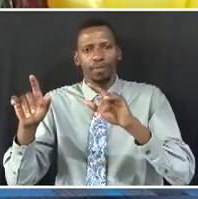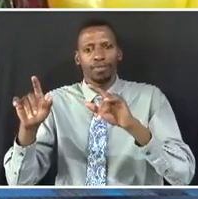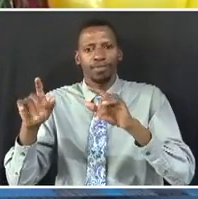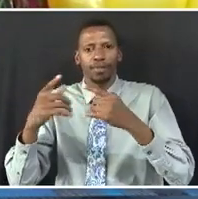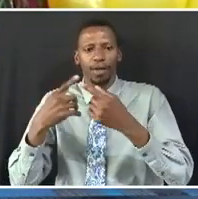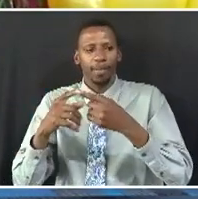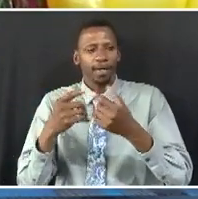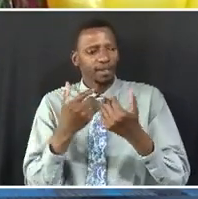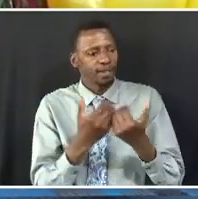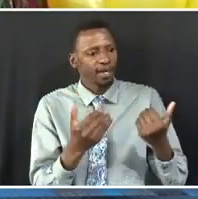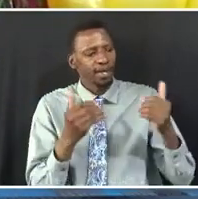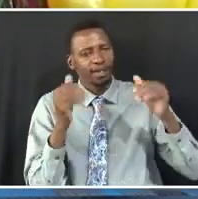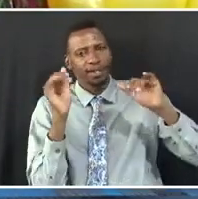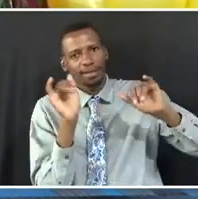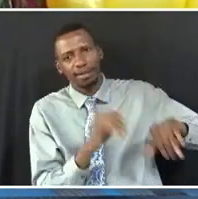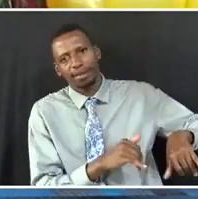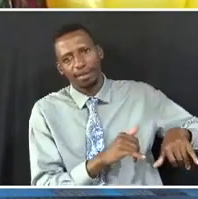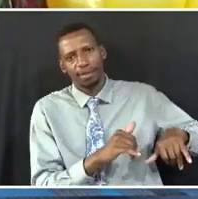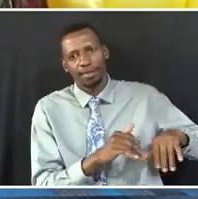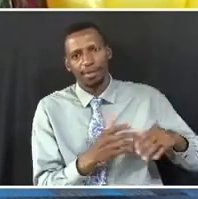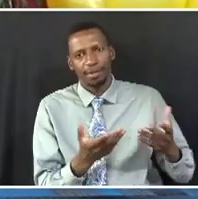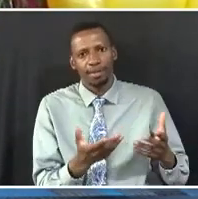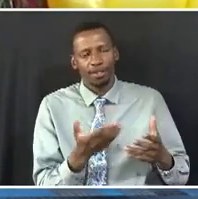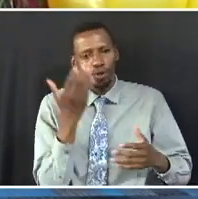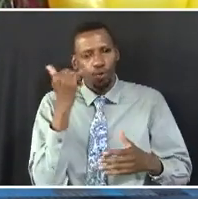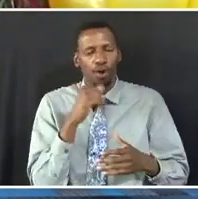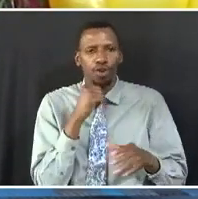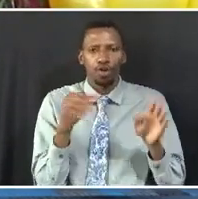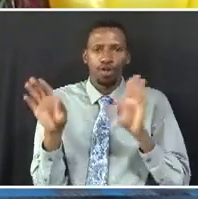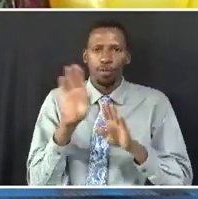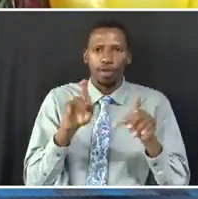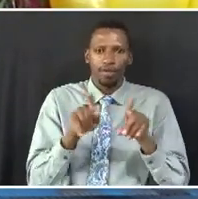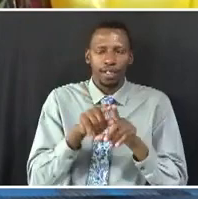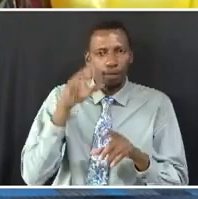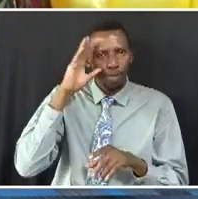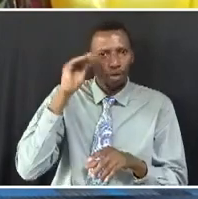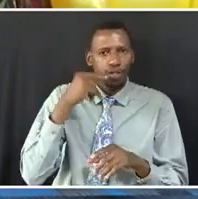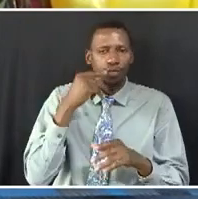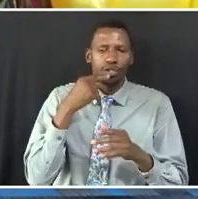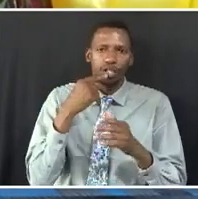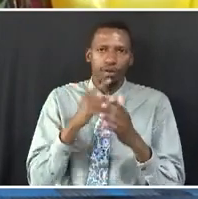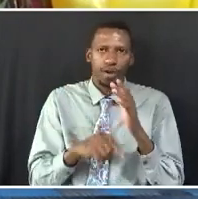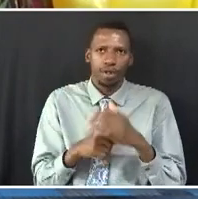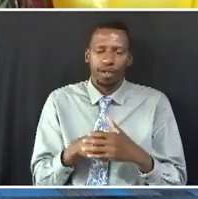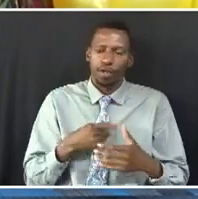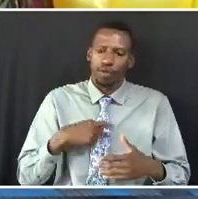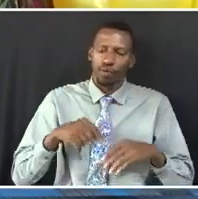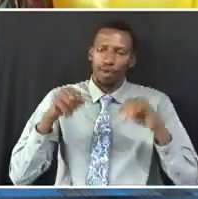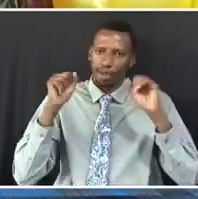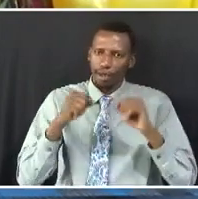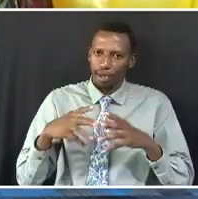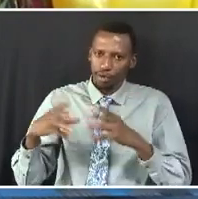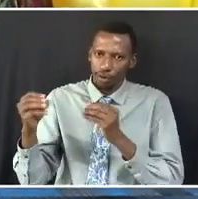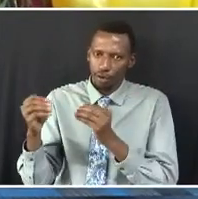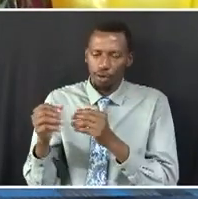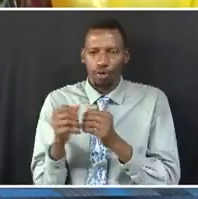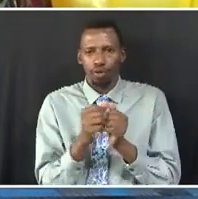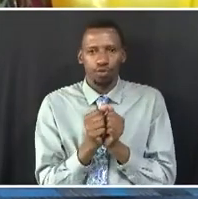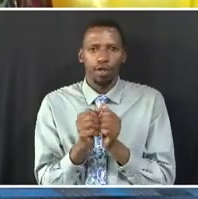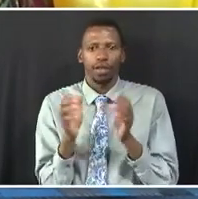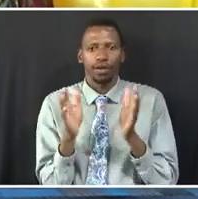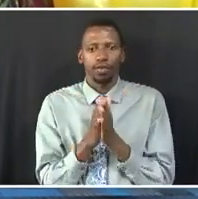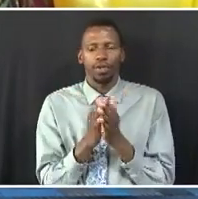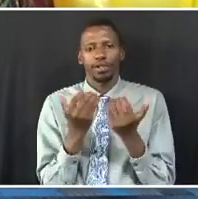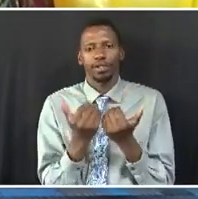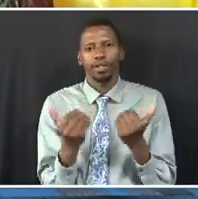Pathfinders behind. Why can't they behave like Moses, who said, we will go together with our